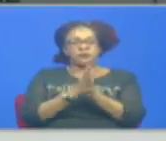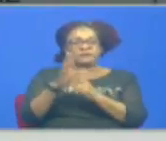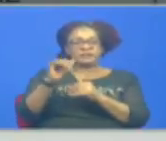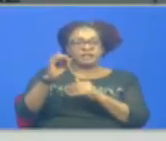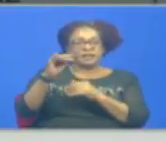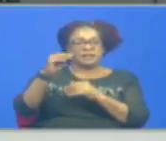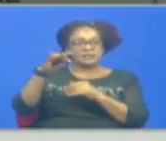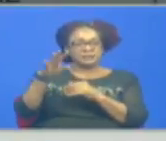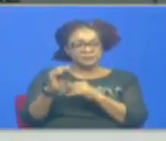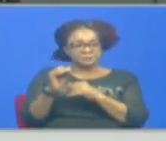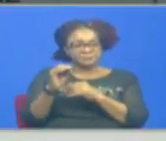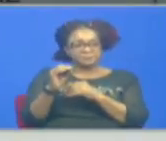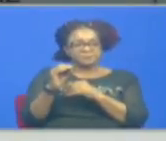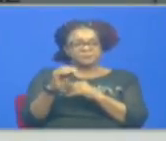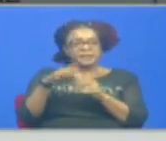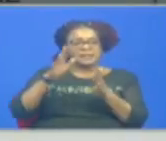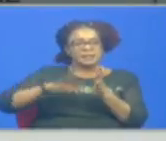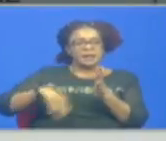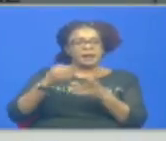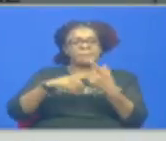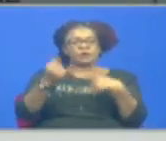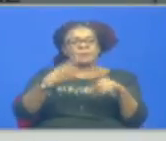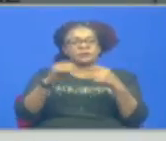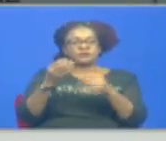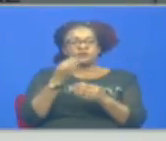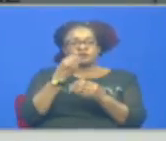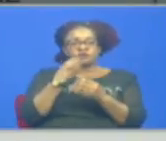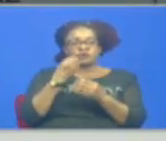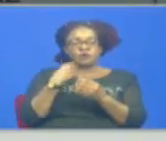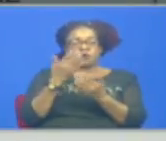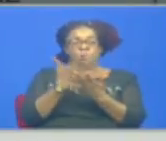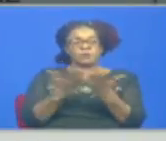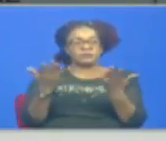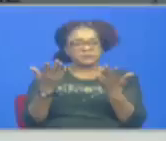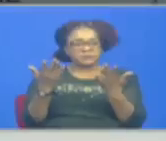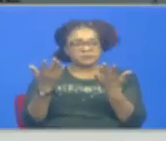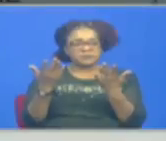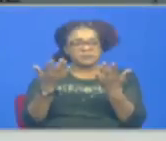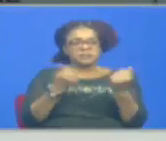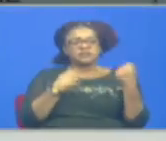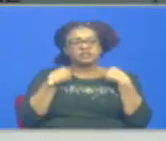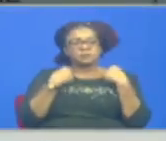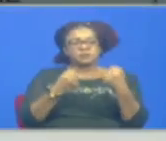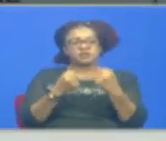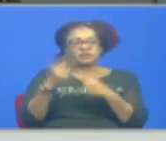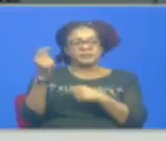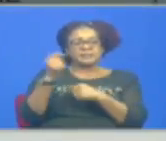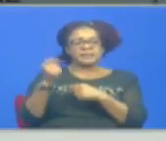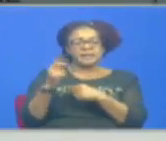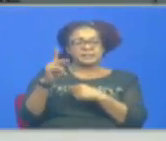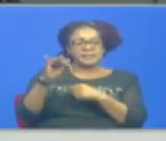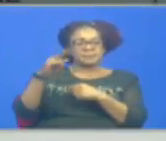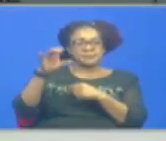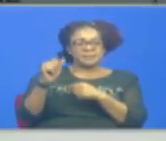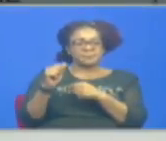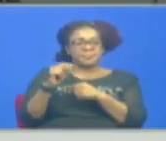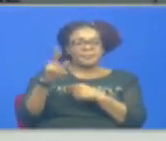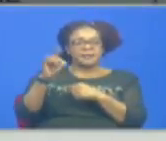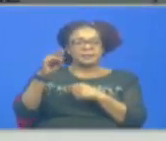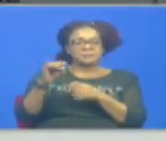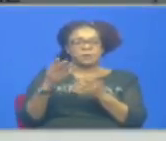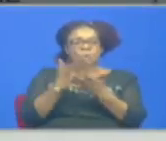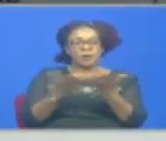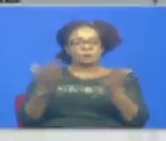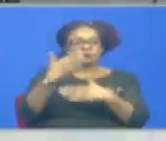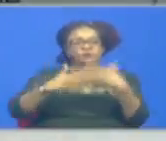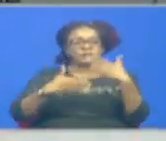cartridges, delays in procurement of nutritional commodities, transportation tender at Kemsa, and Kemsa warehouse